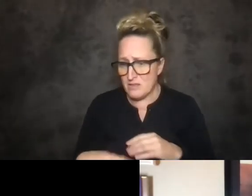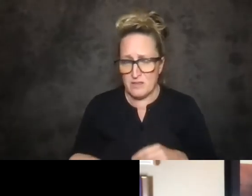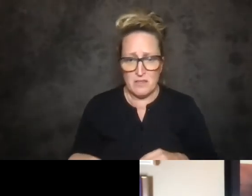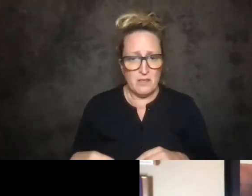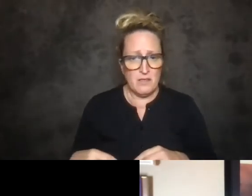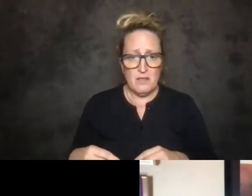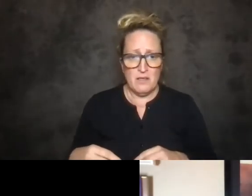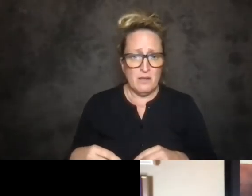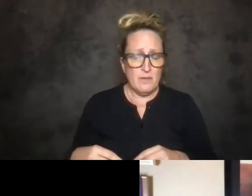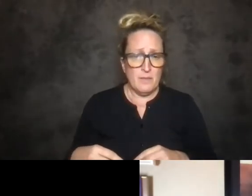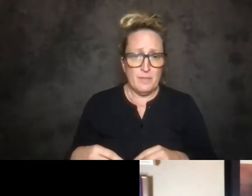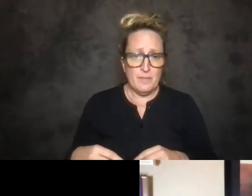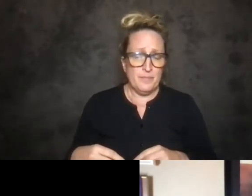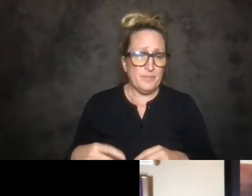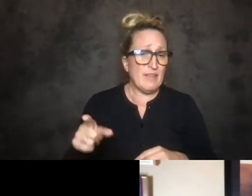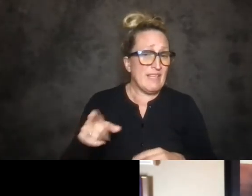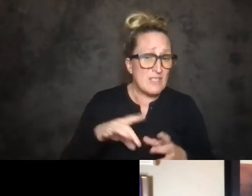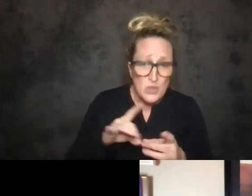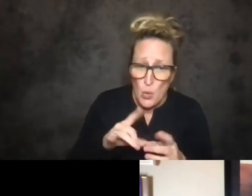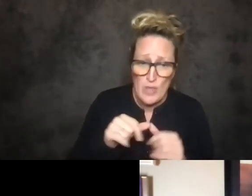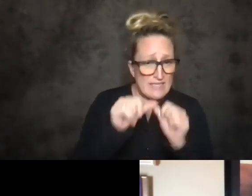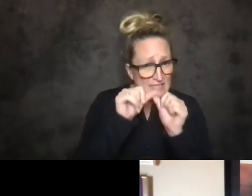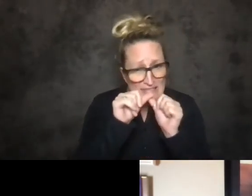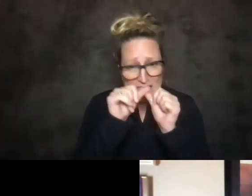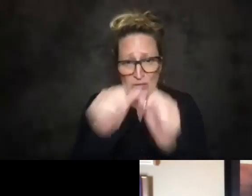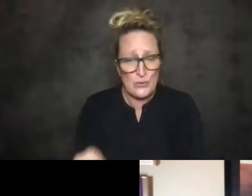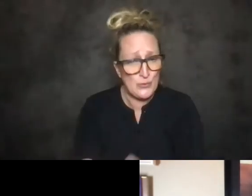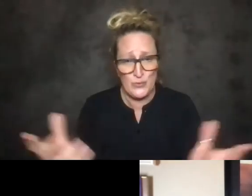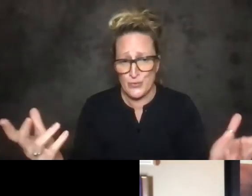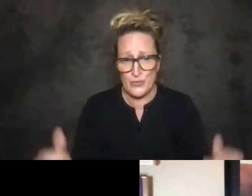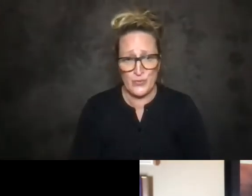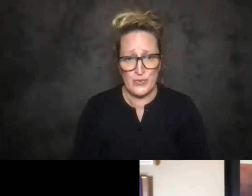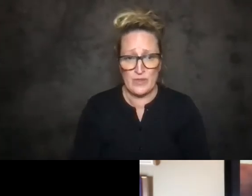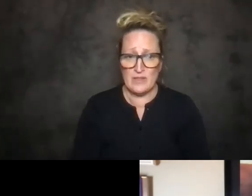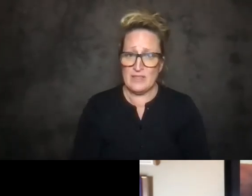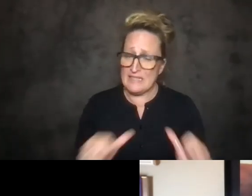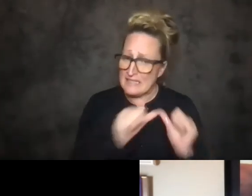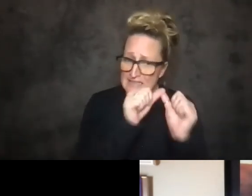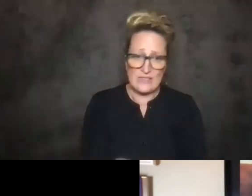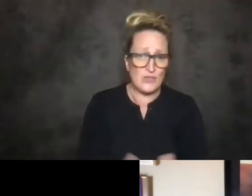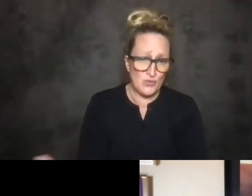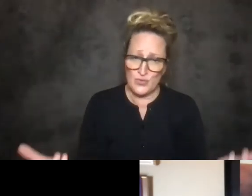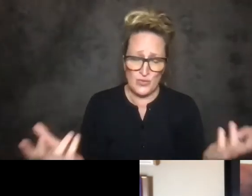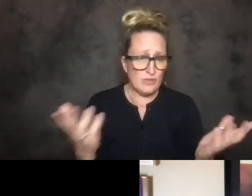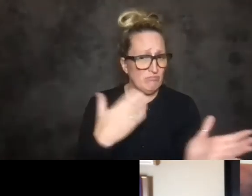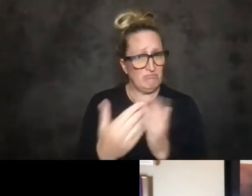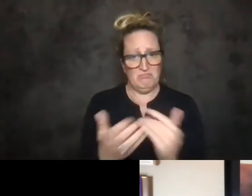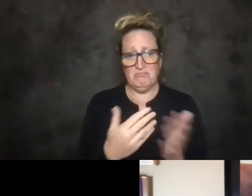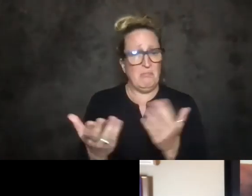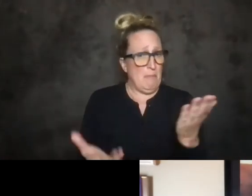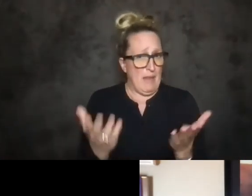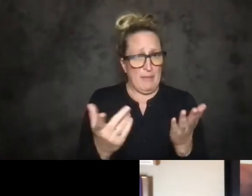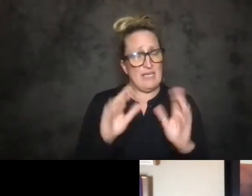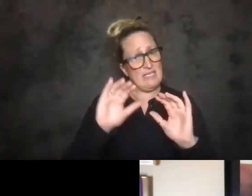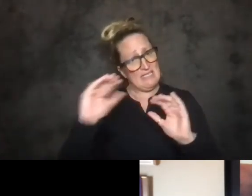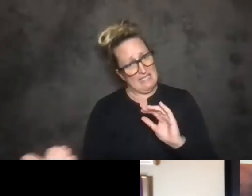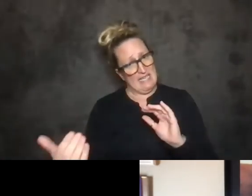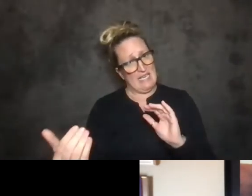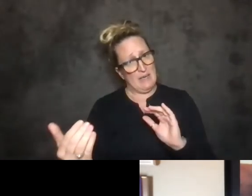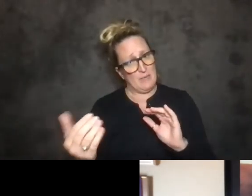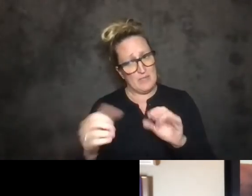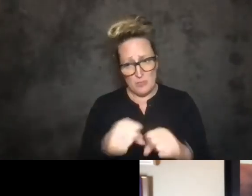it's these stories continue. There's a continuum, even though it might appear things are